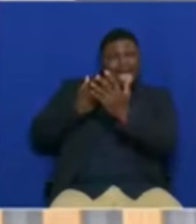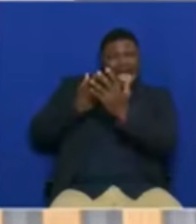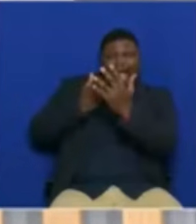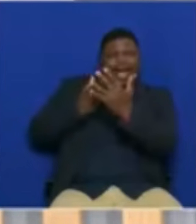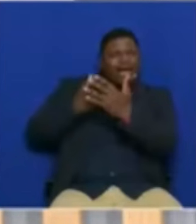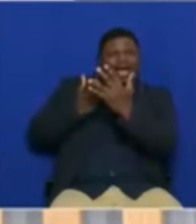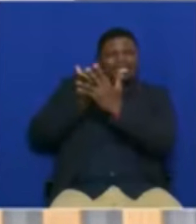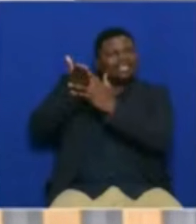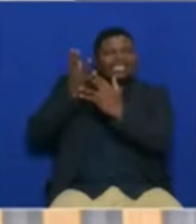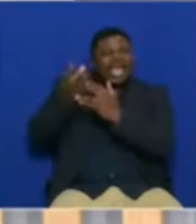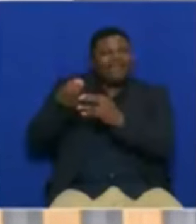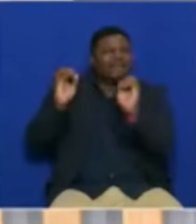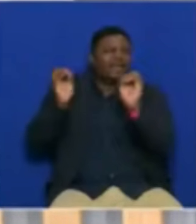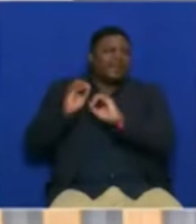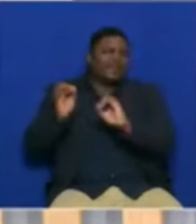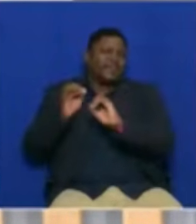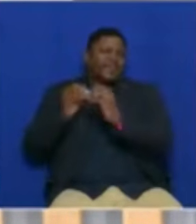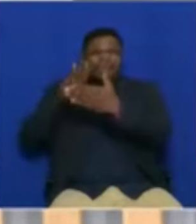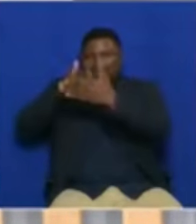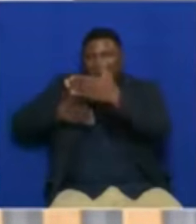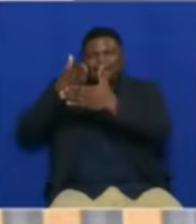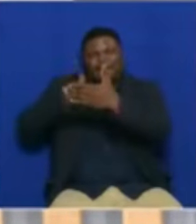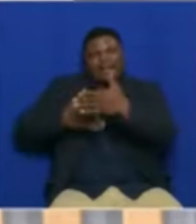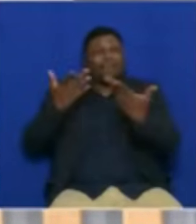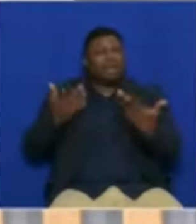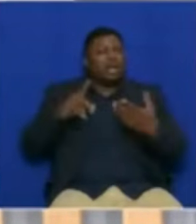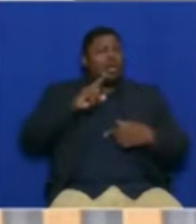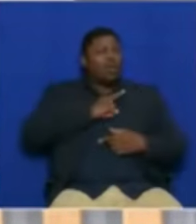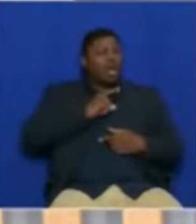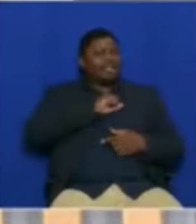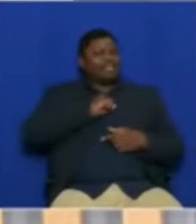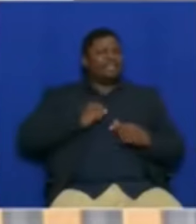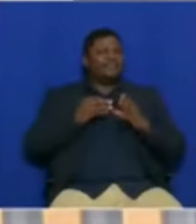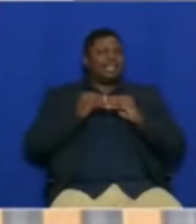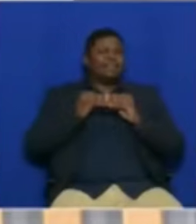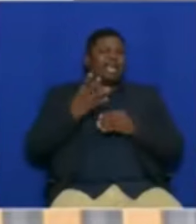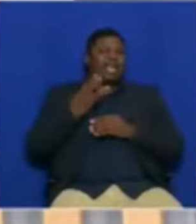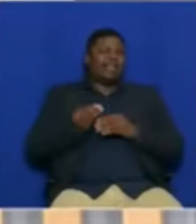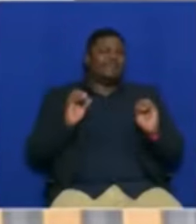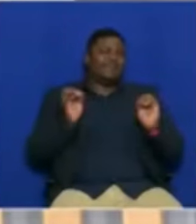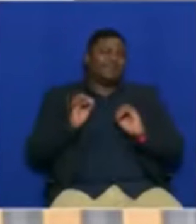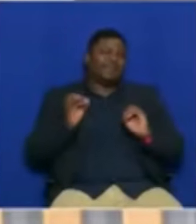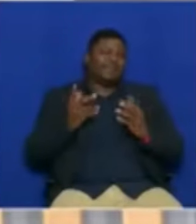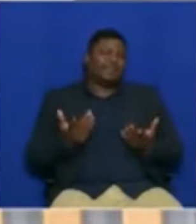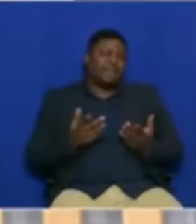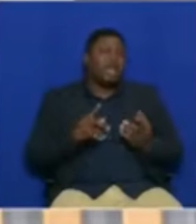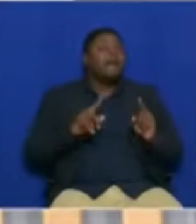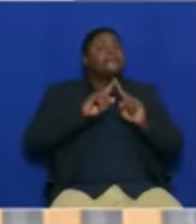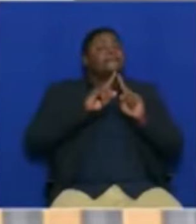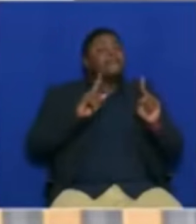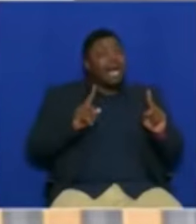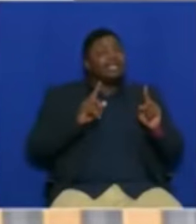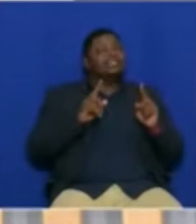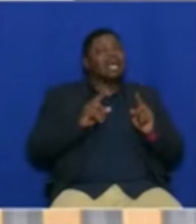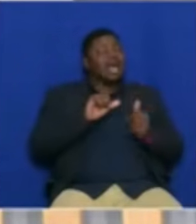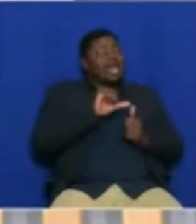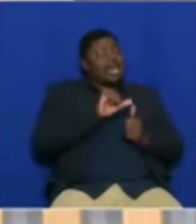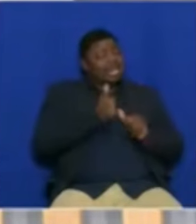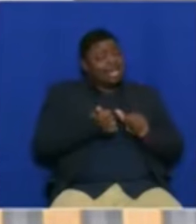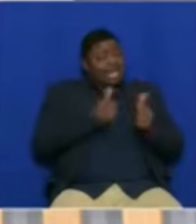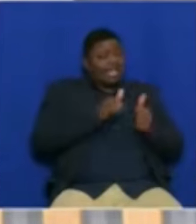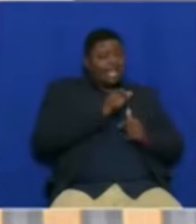number. She gets put onto the service provider platform by somebody else.